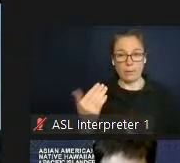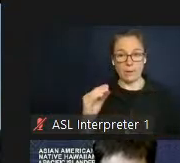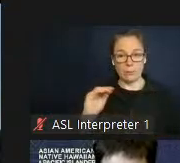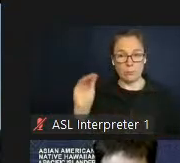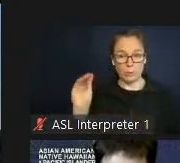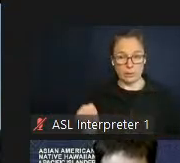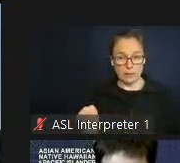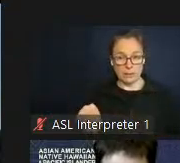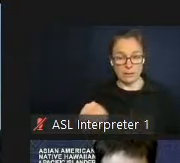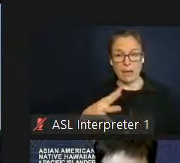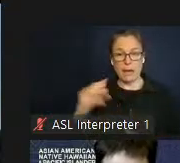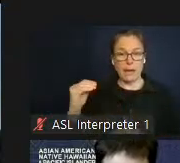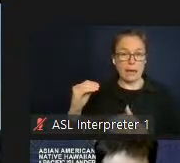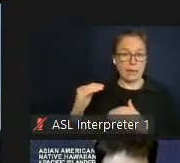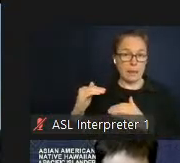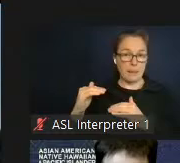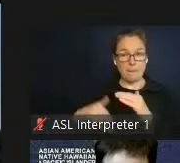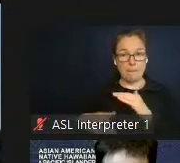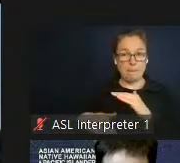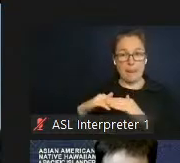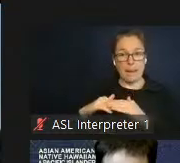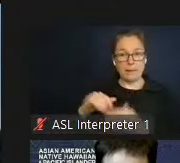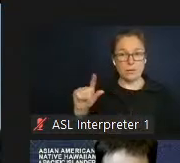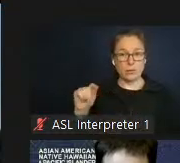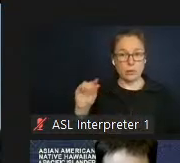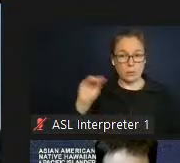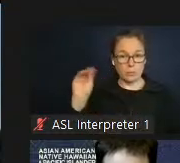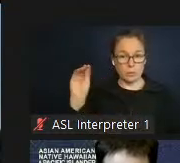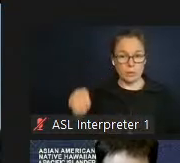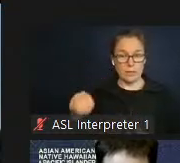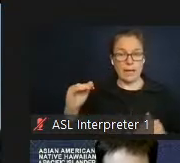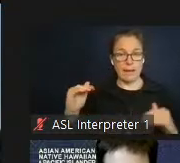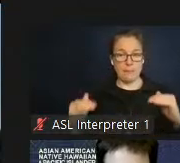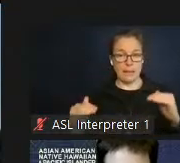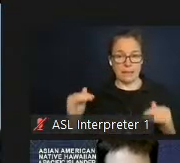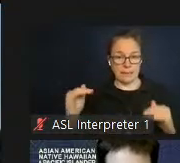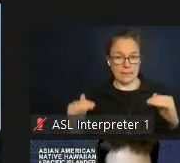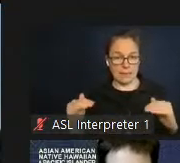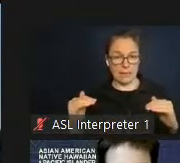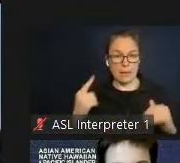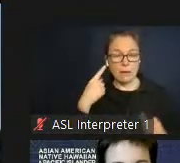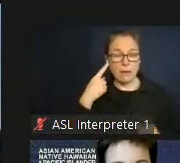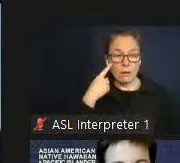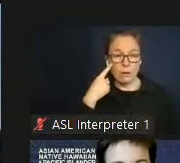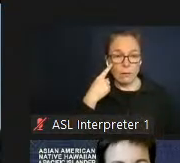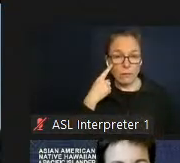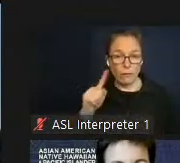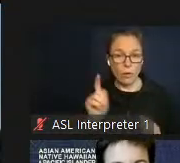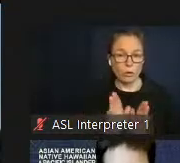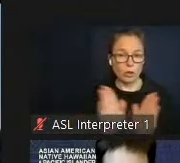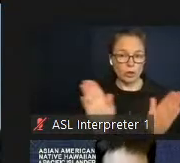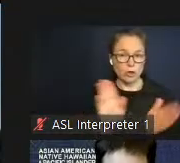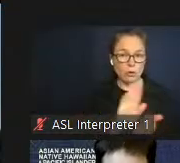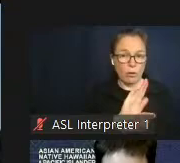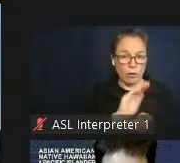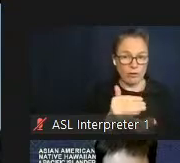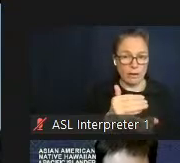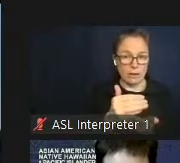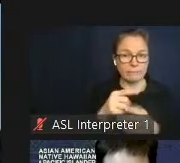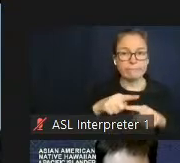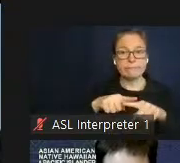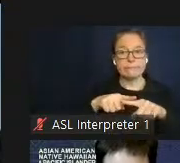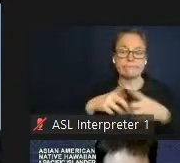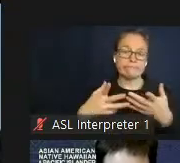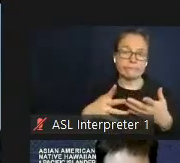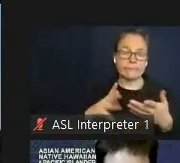a maximum of 20% of fund balance for the general fund based on net